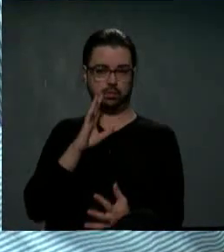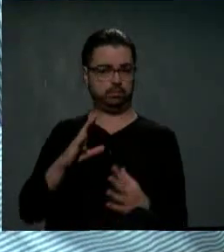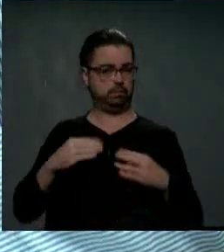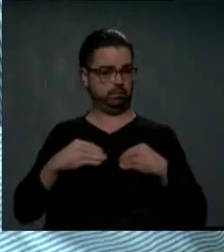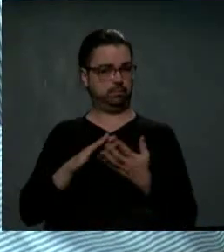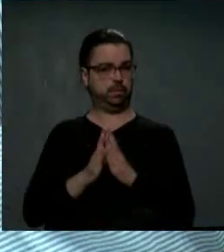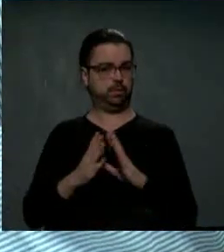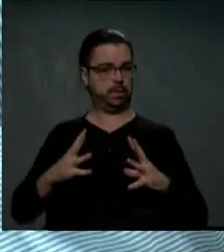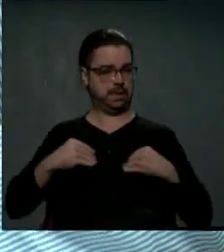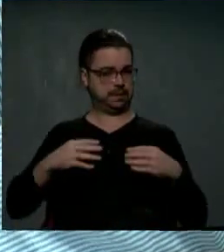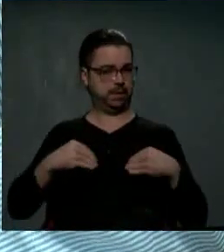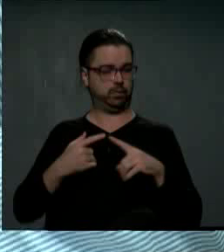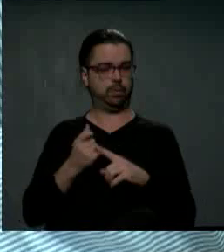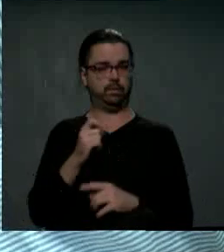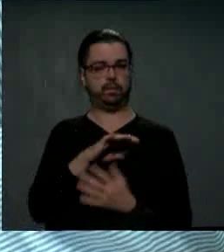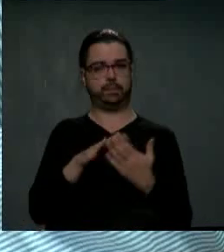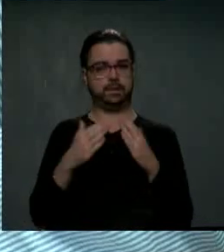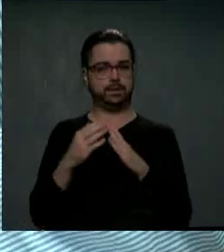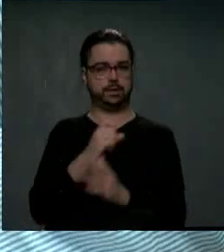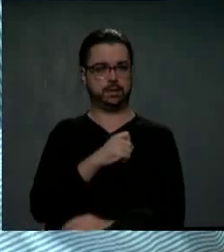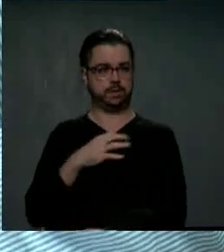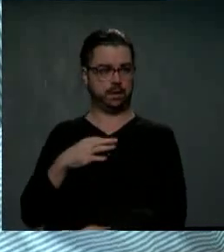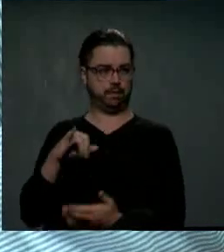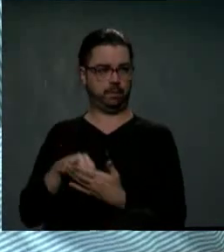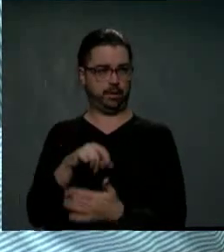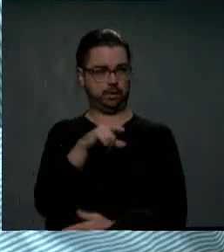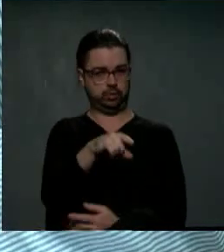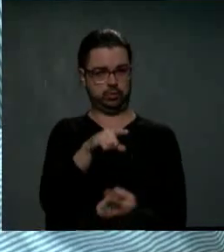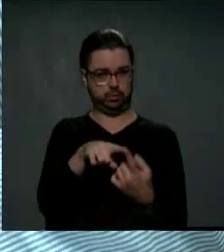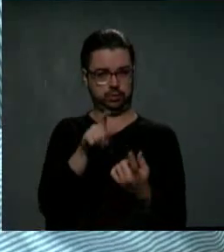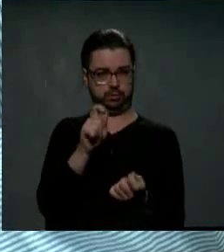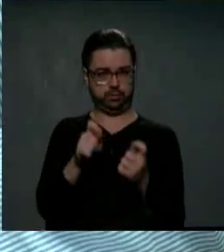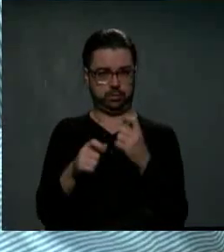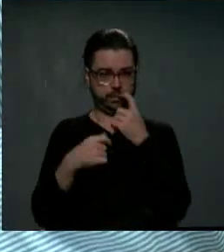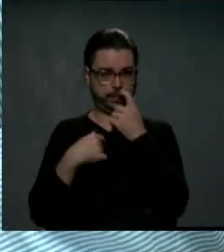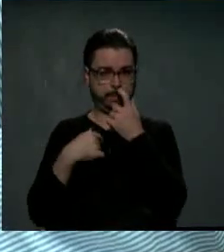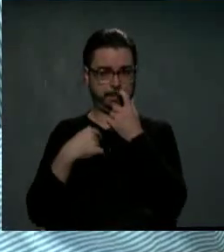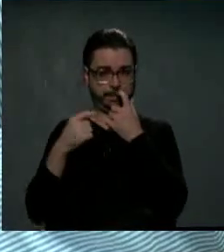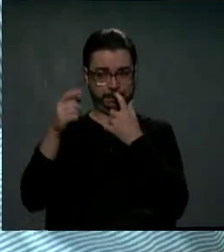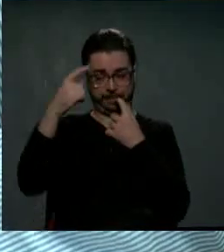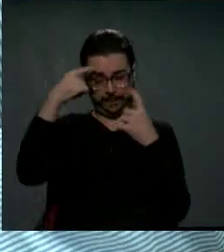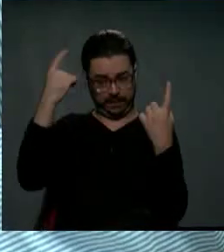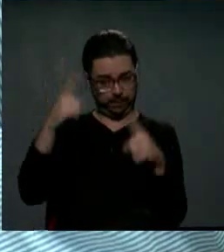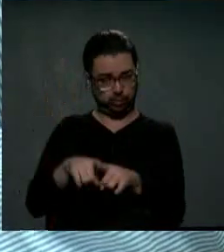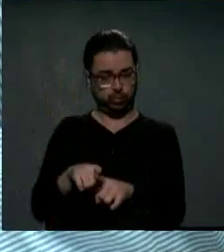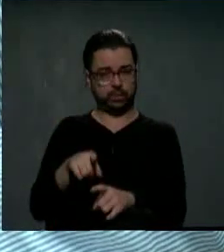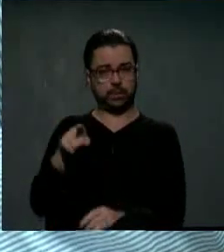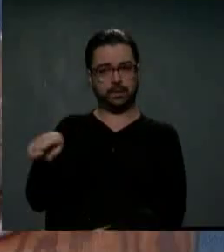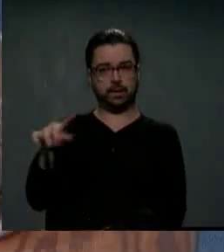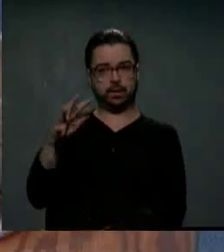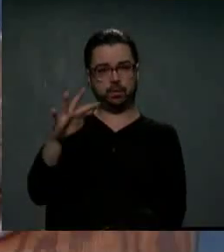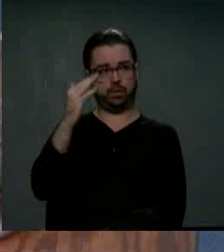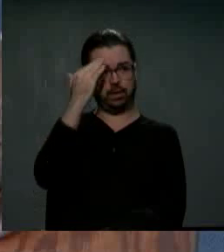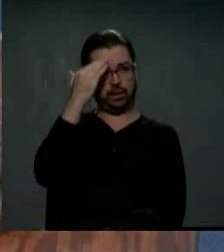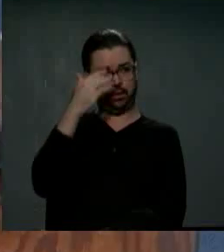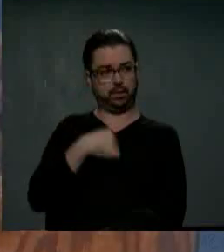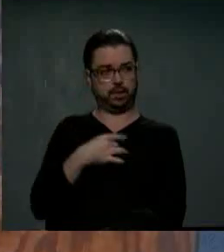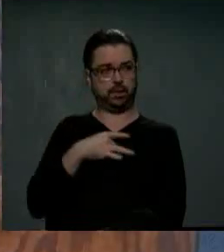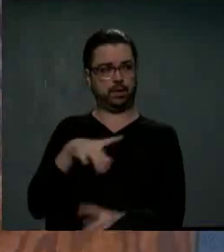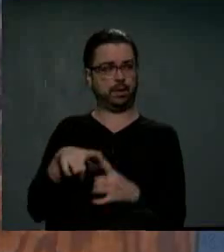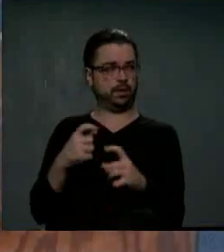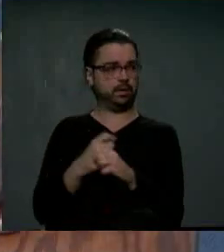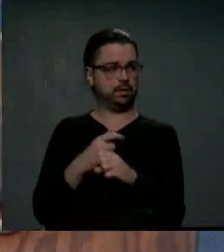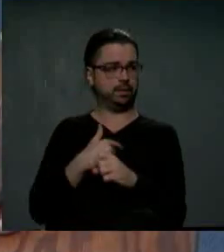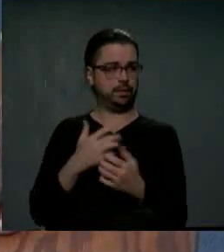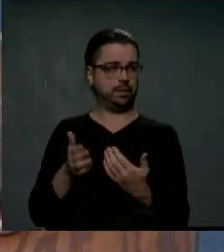acceptable by the city staff, but that is you to amend that application. I'm in agreement. They already know I don't like to fight.